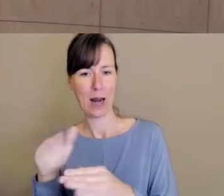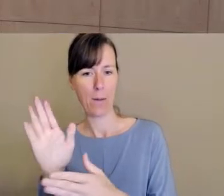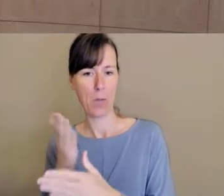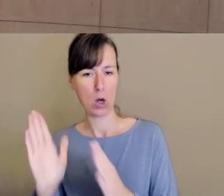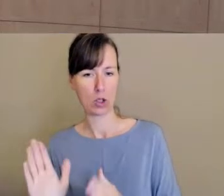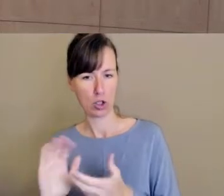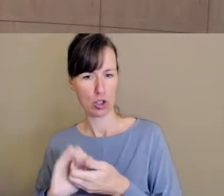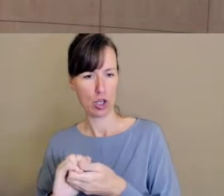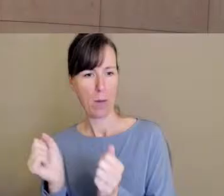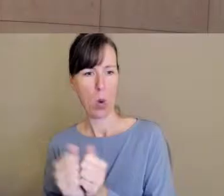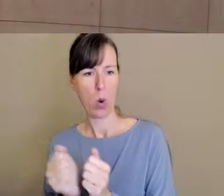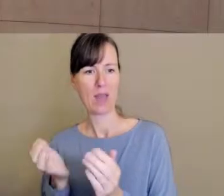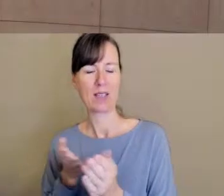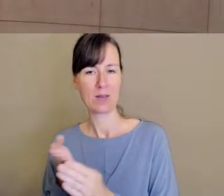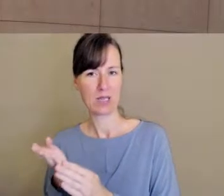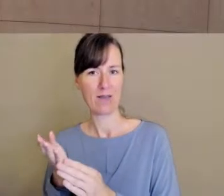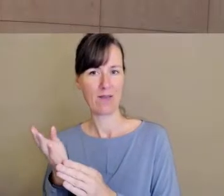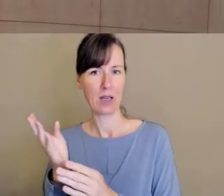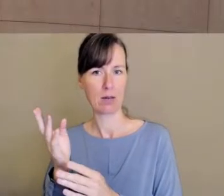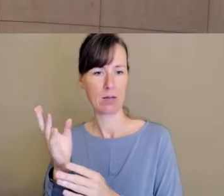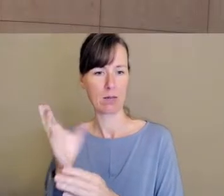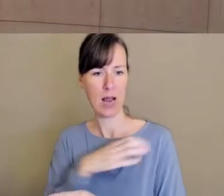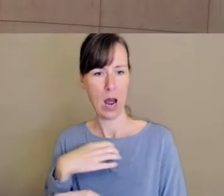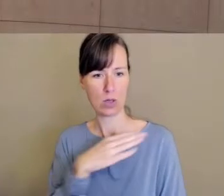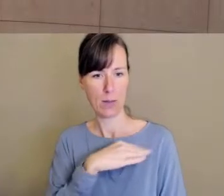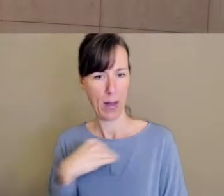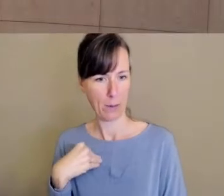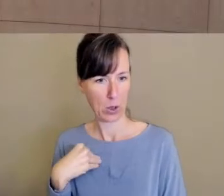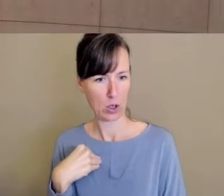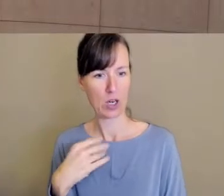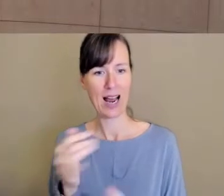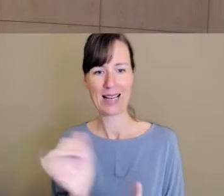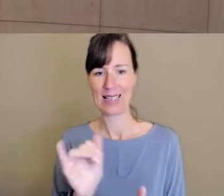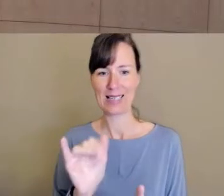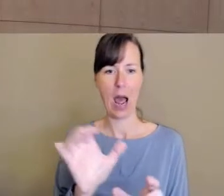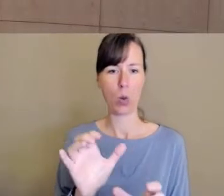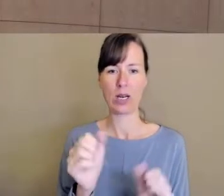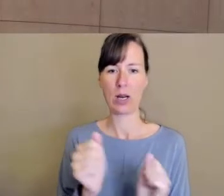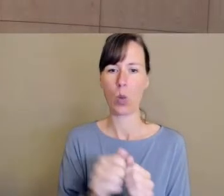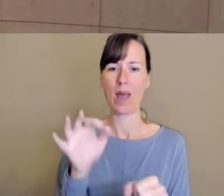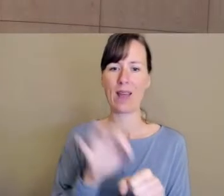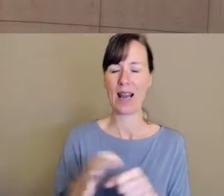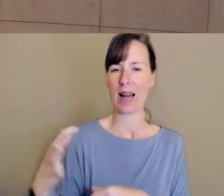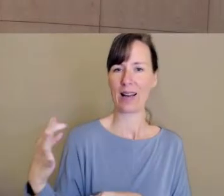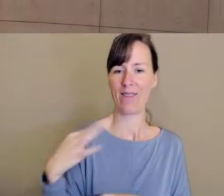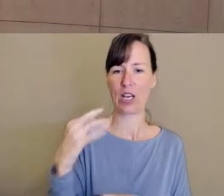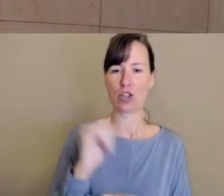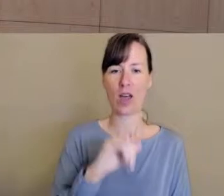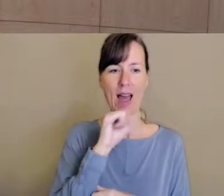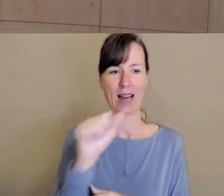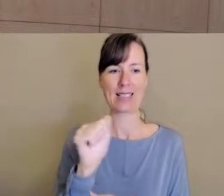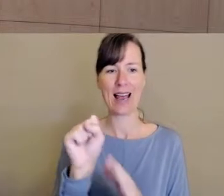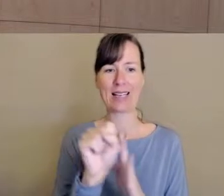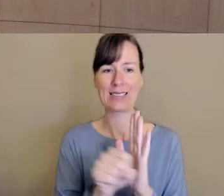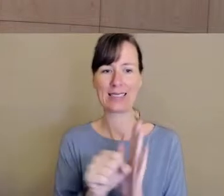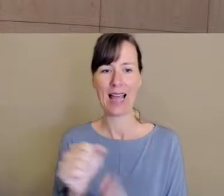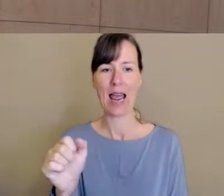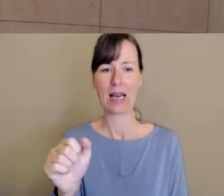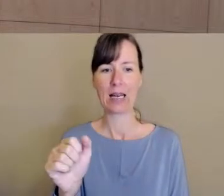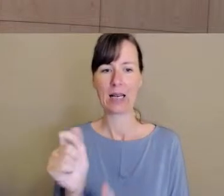state attorney. She is not a resident or part of the town. That was a town event that was partnered with our state attorney. And just